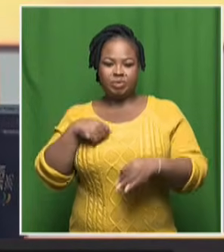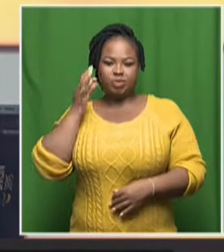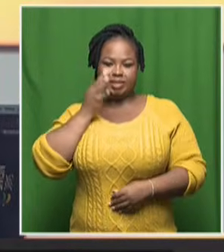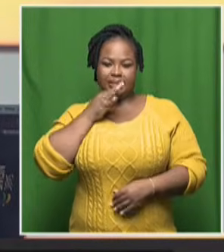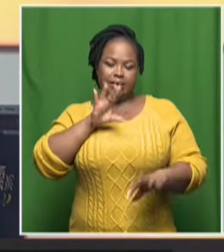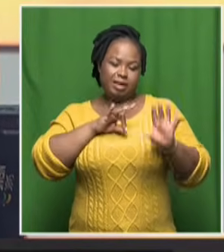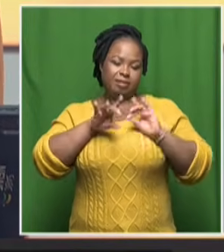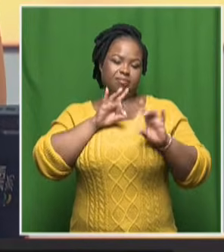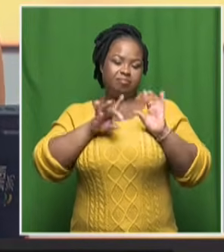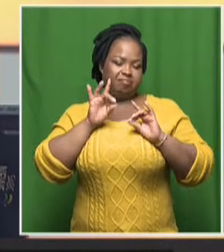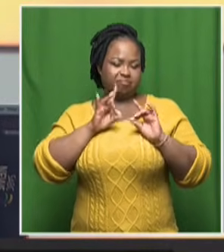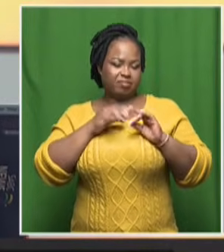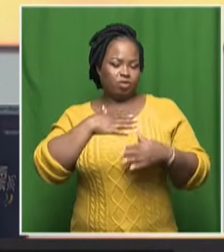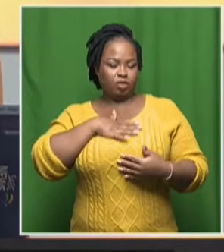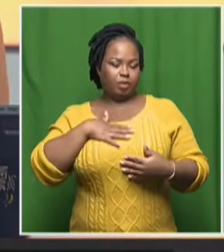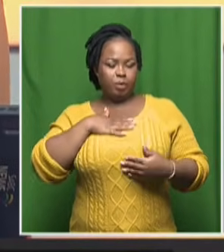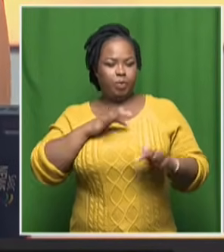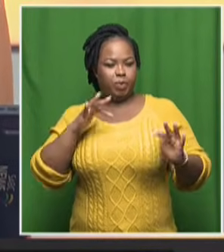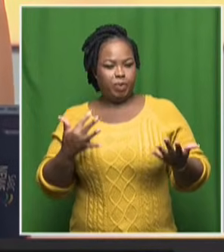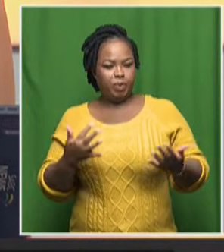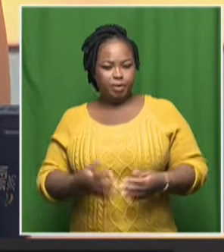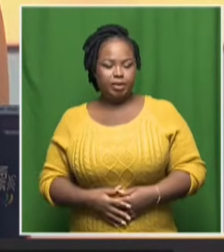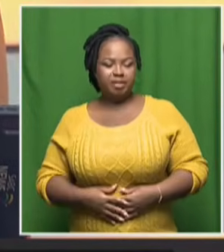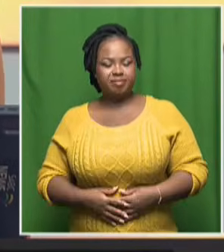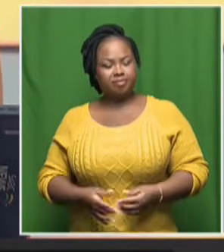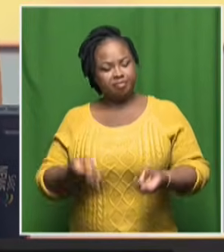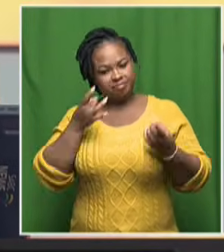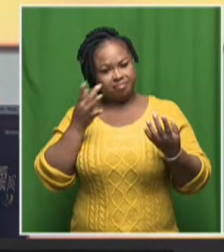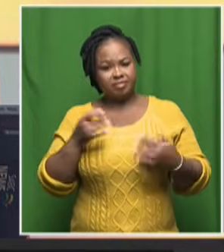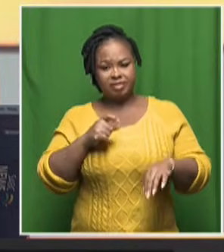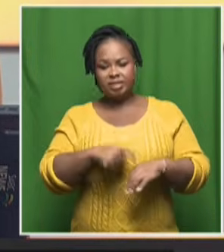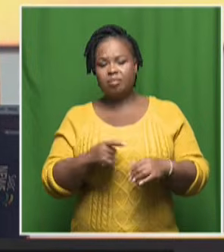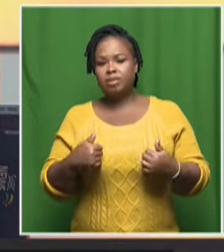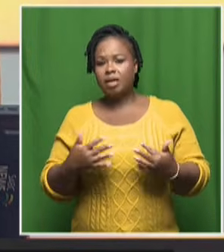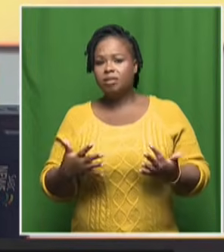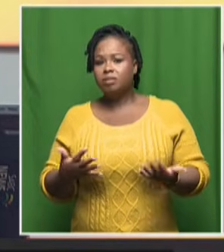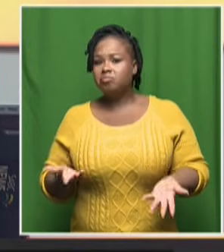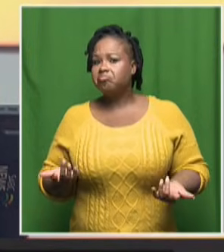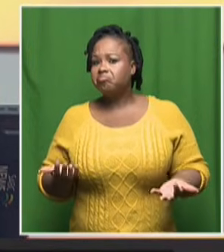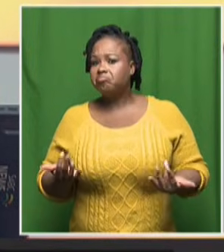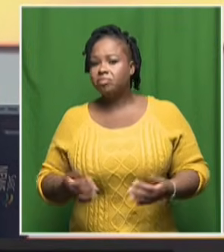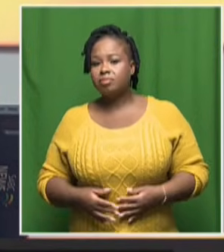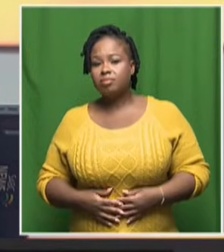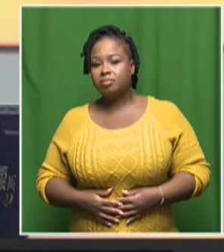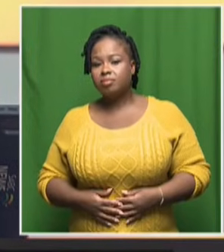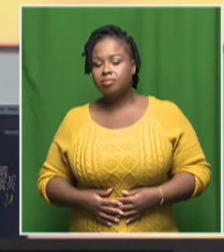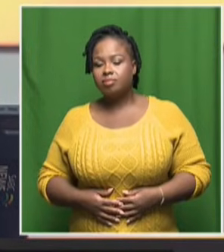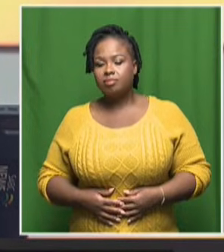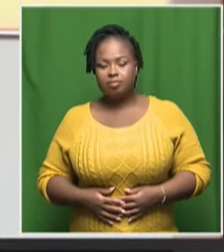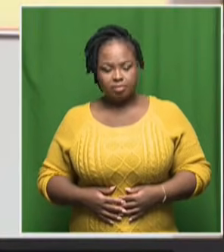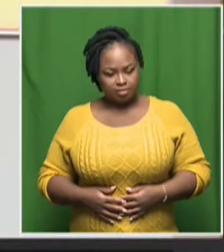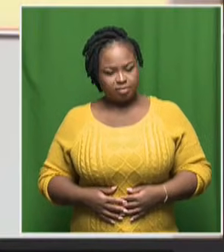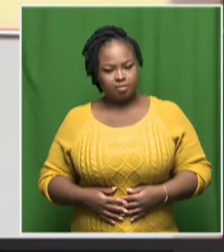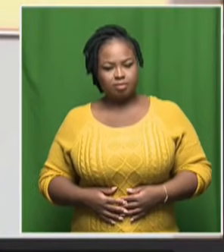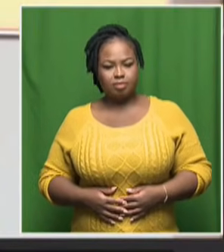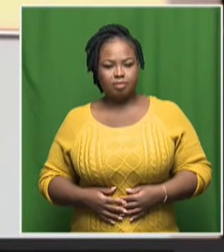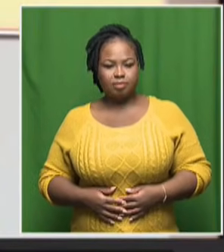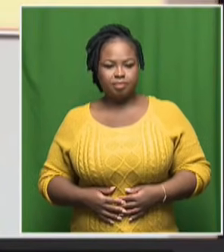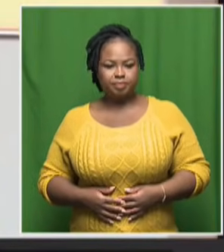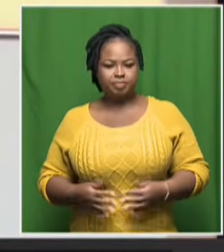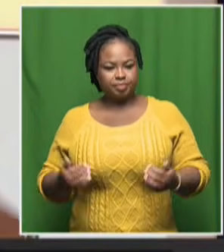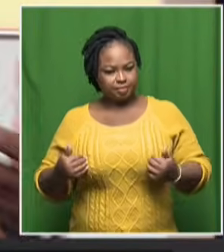is according to that. So what are you feeling? What's your message of hope as well? What time does everything start as well? How do people best prepare for it? Well, normally